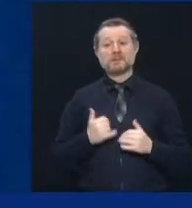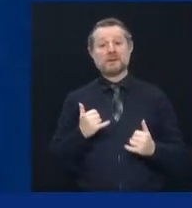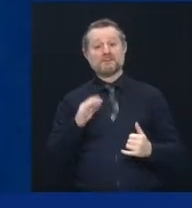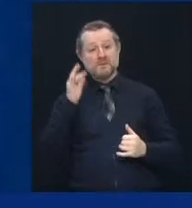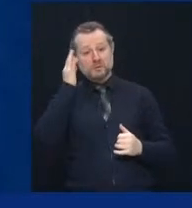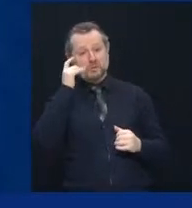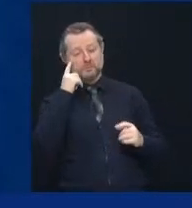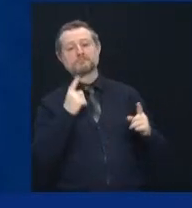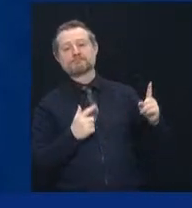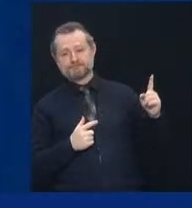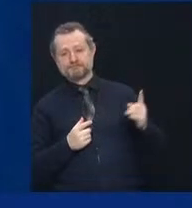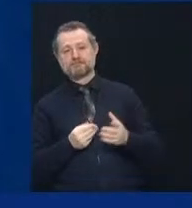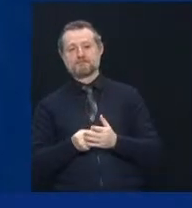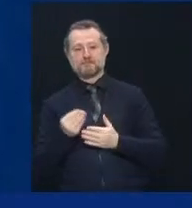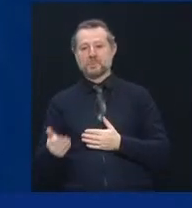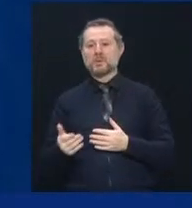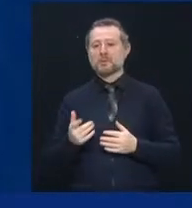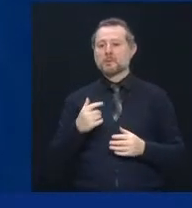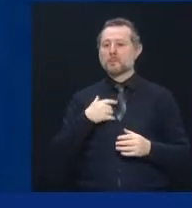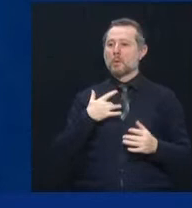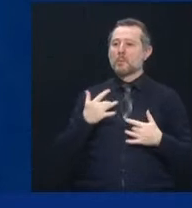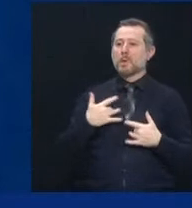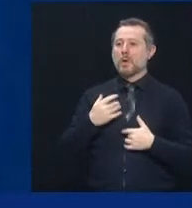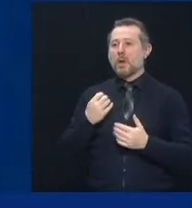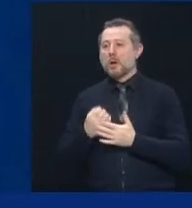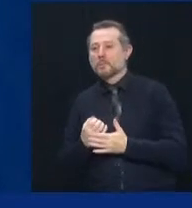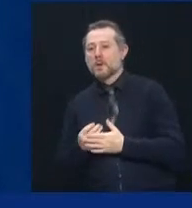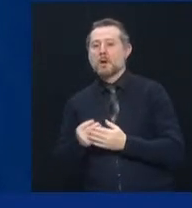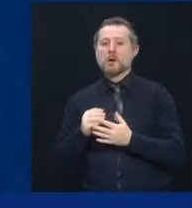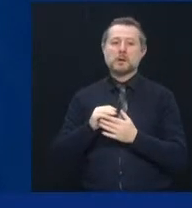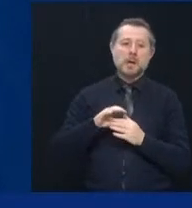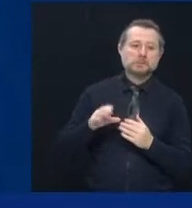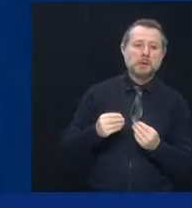We don't have to worry about the economic consequences to the state budget as much.